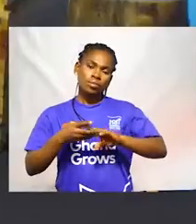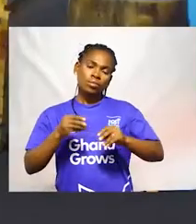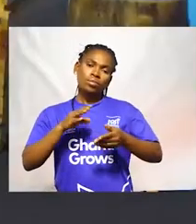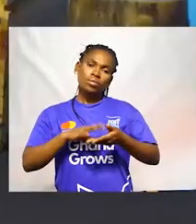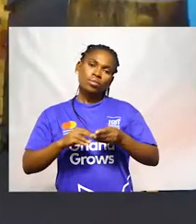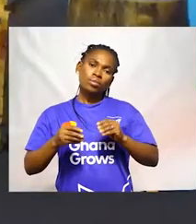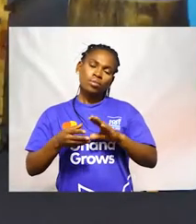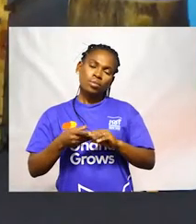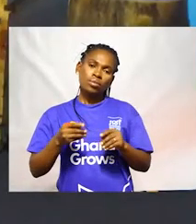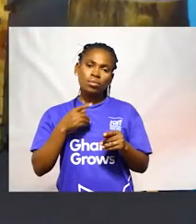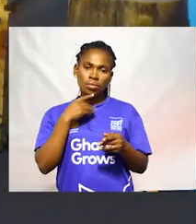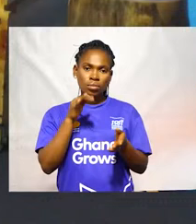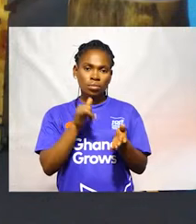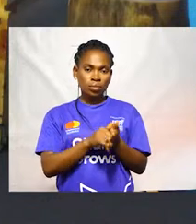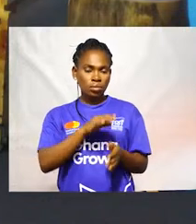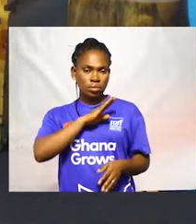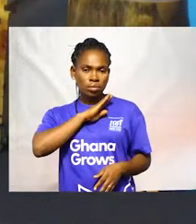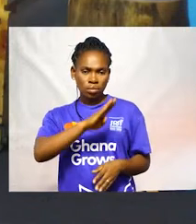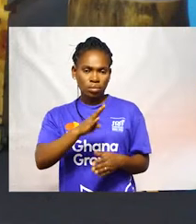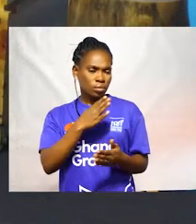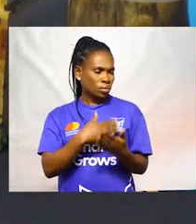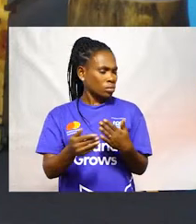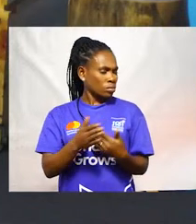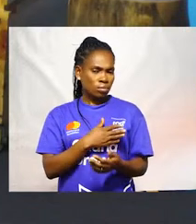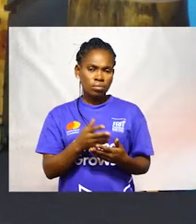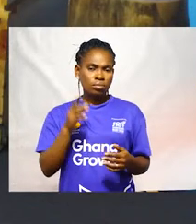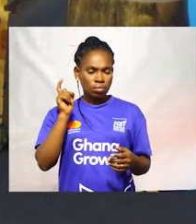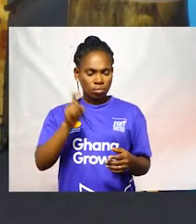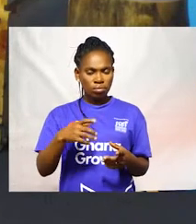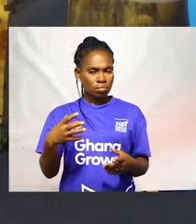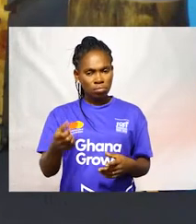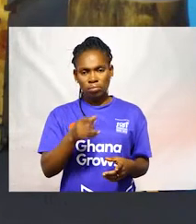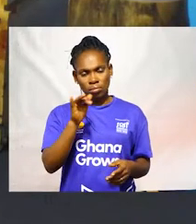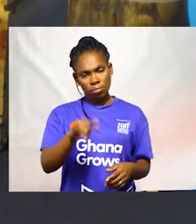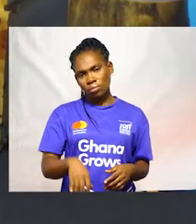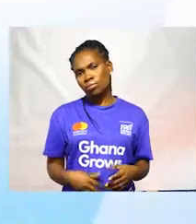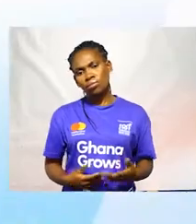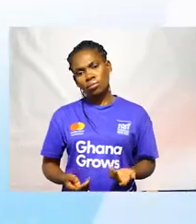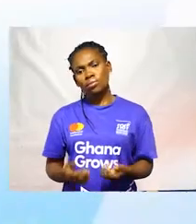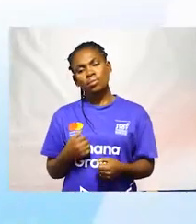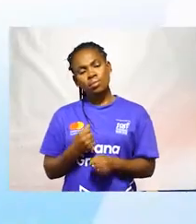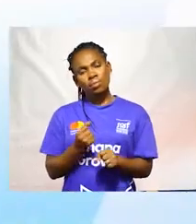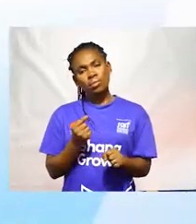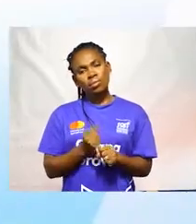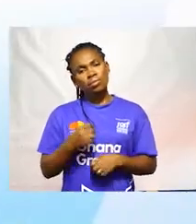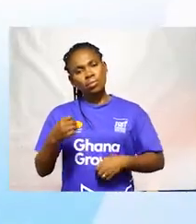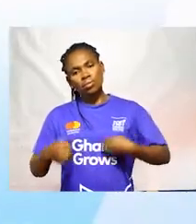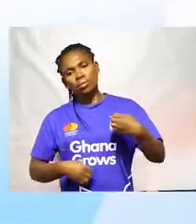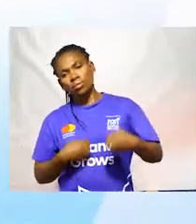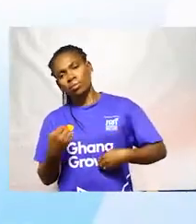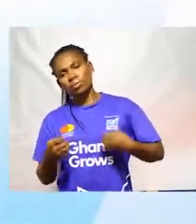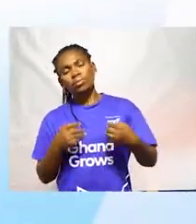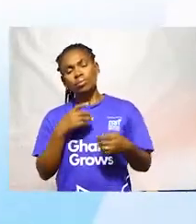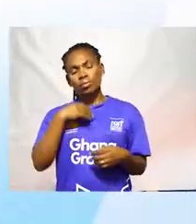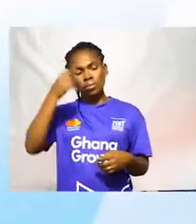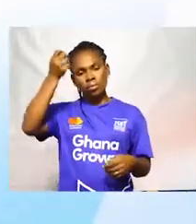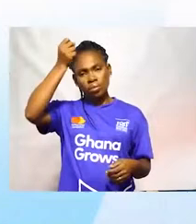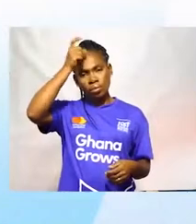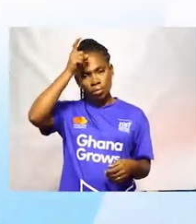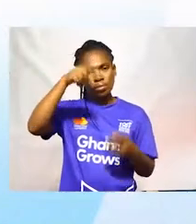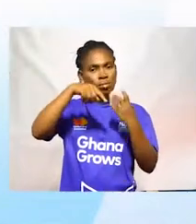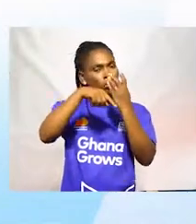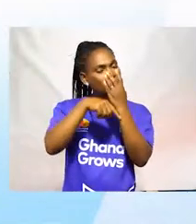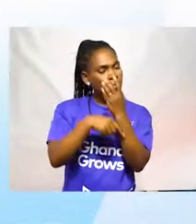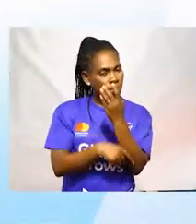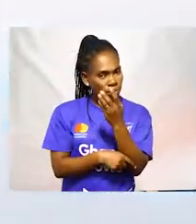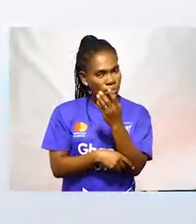And she just says to them, be confident, whatever you believe in, go for it. Yeah. And that resonated so much with young people. Of course, mixed with entertainment and the language that they can understand. Yeah. So